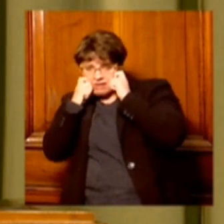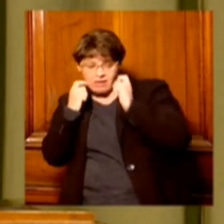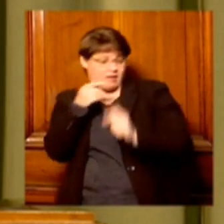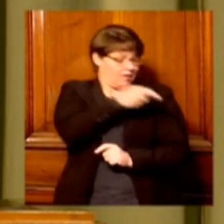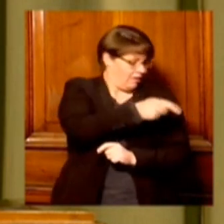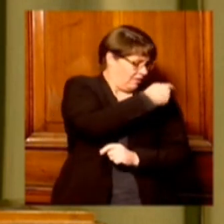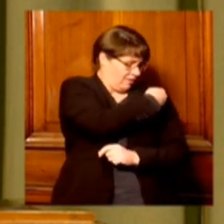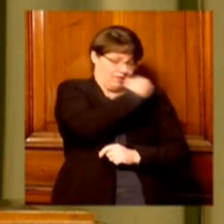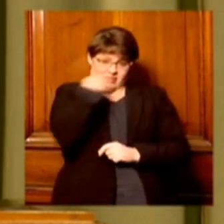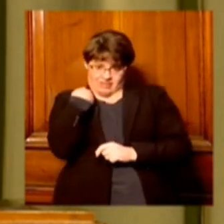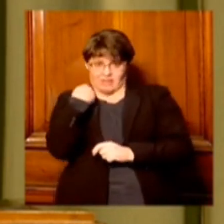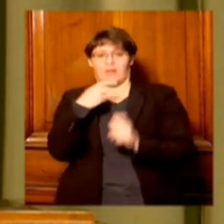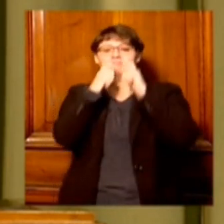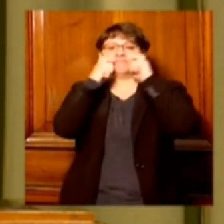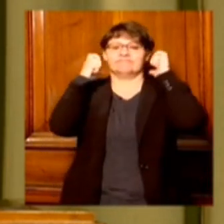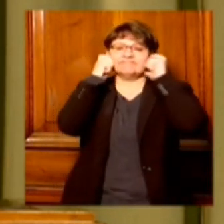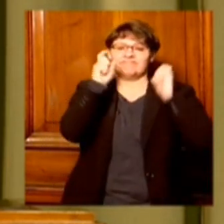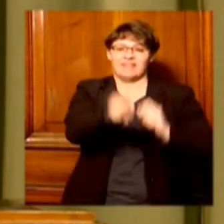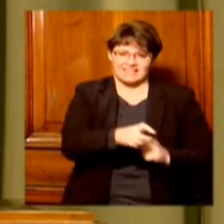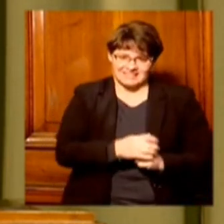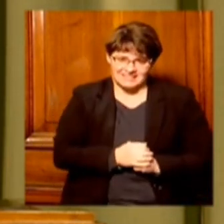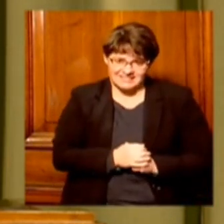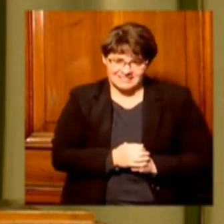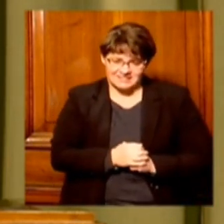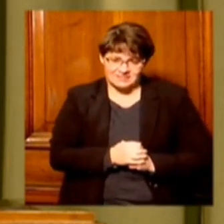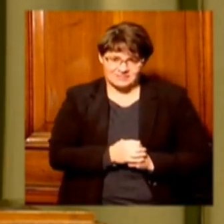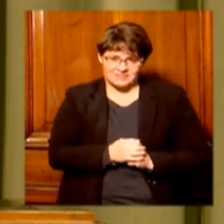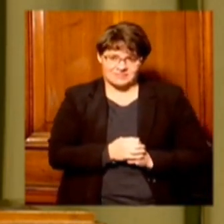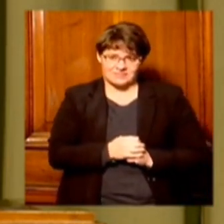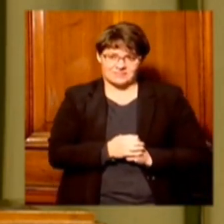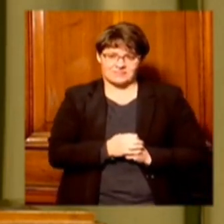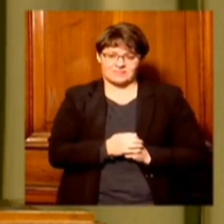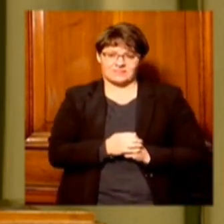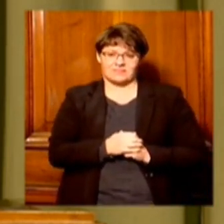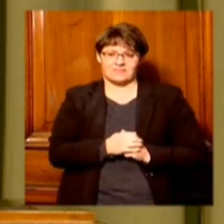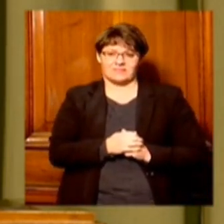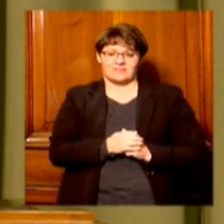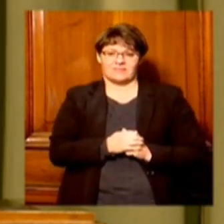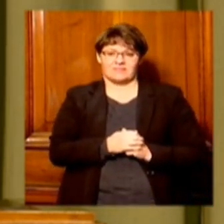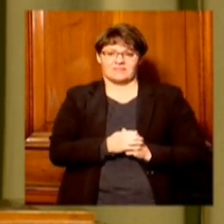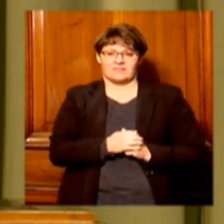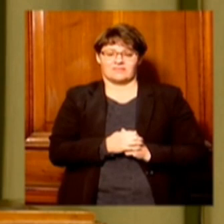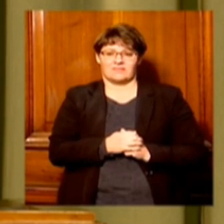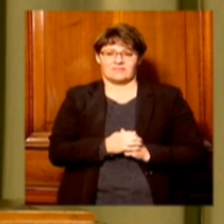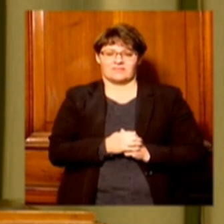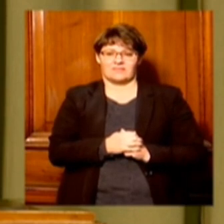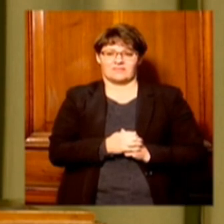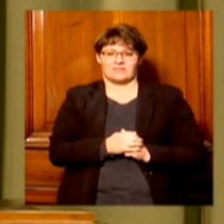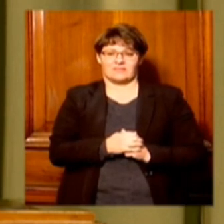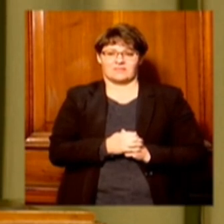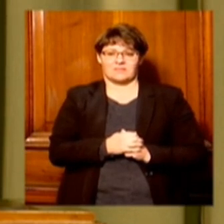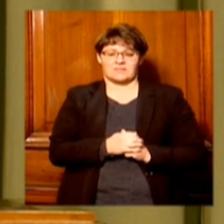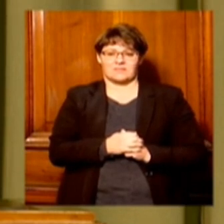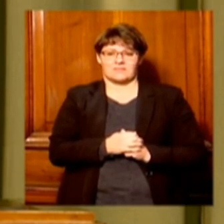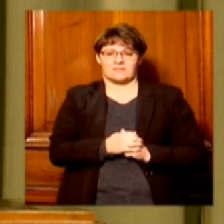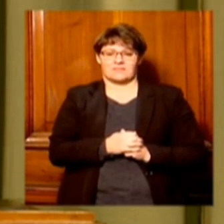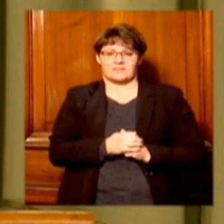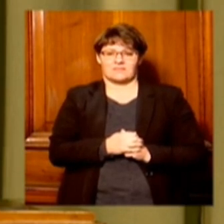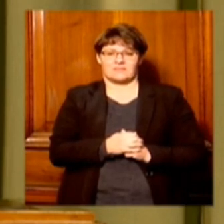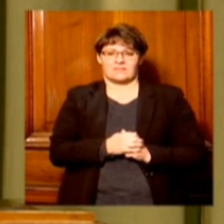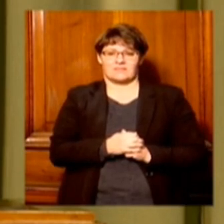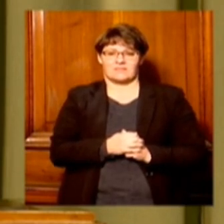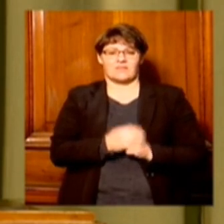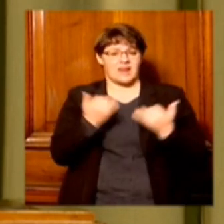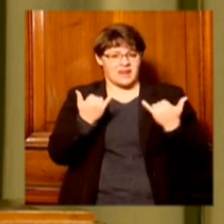those passengers should be having masks on. Which takes us to the issue of